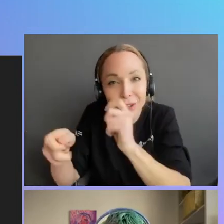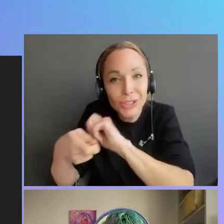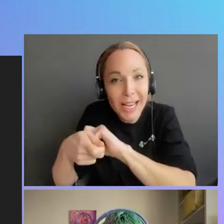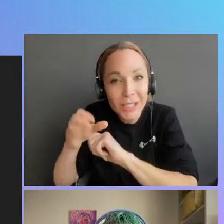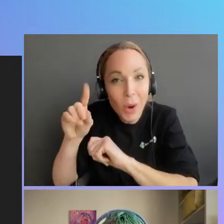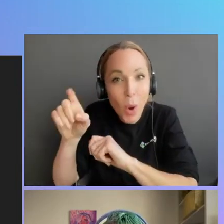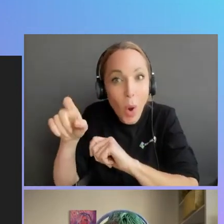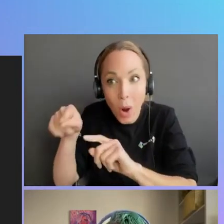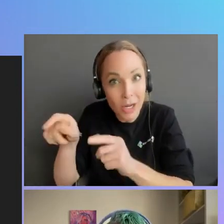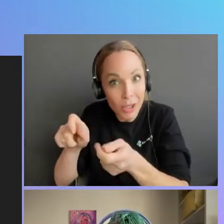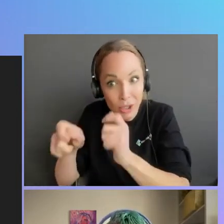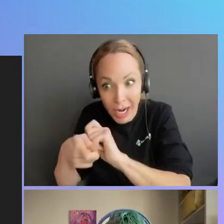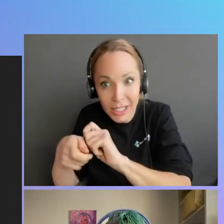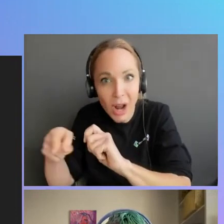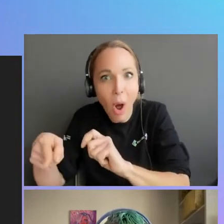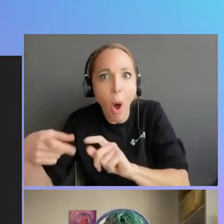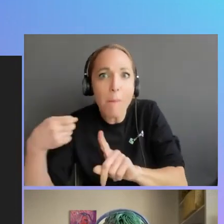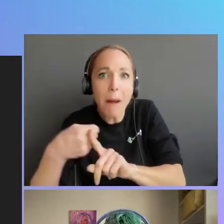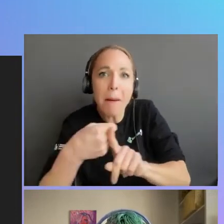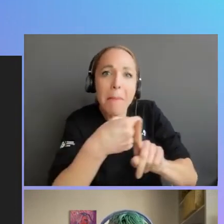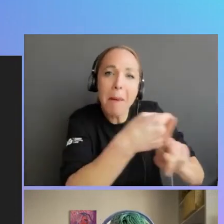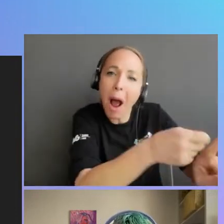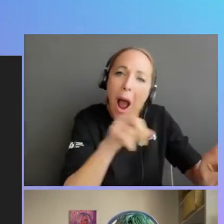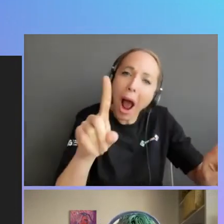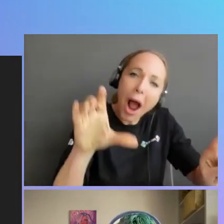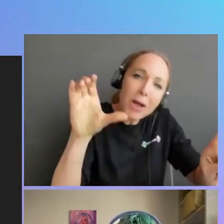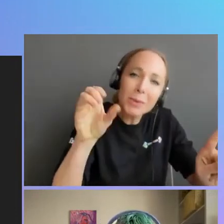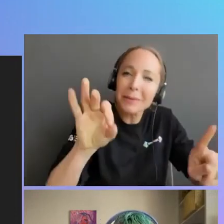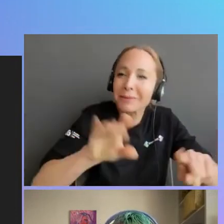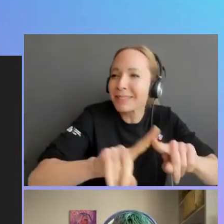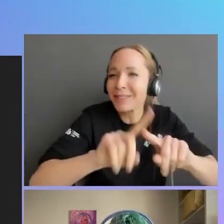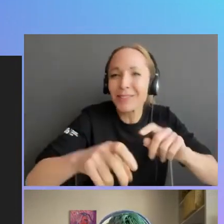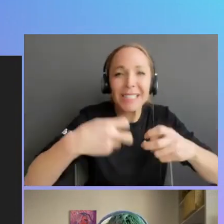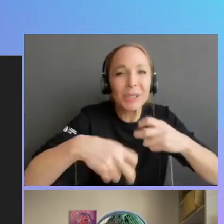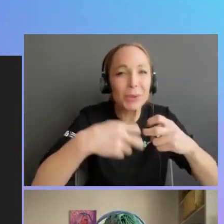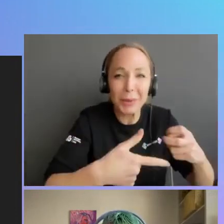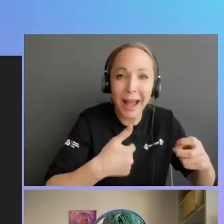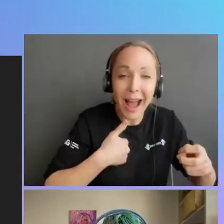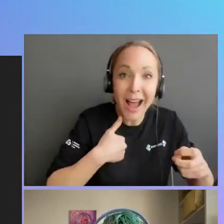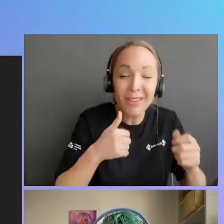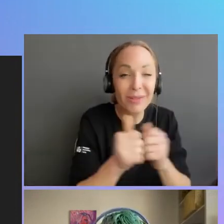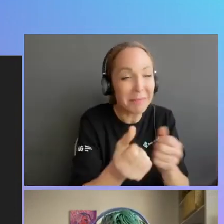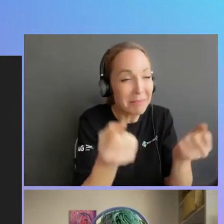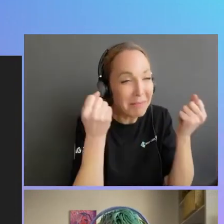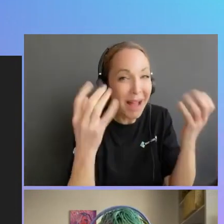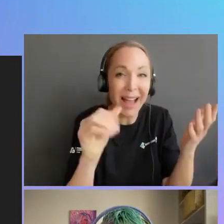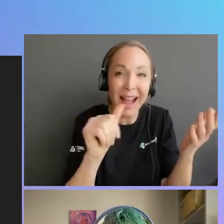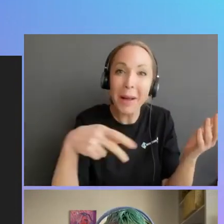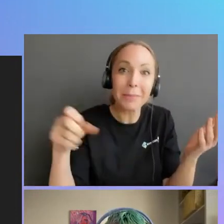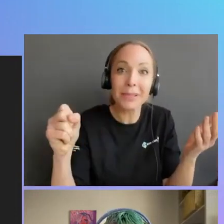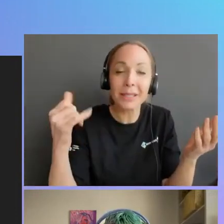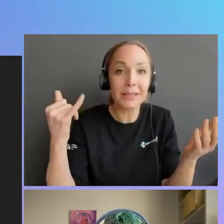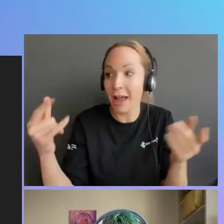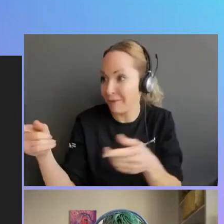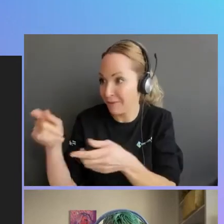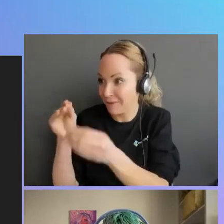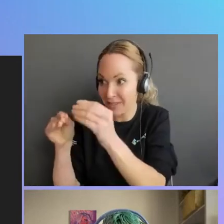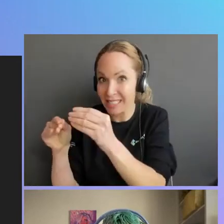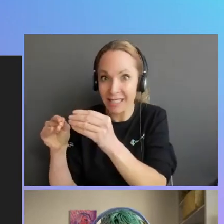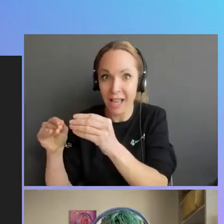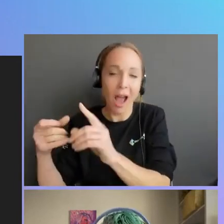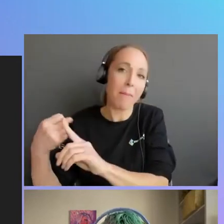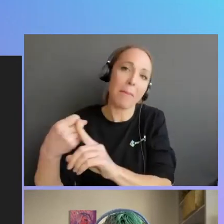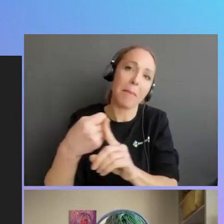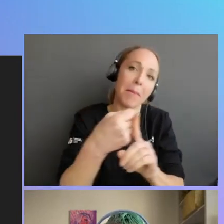mobile apps. So this is really where we see the benefits and reap the benefits of a component library is when we fix